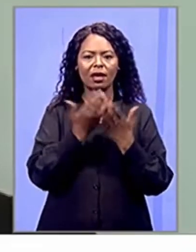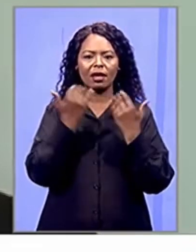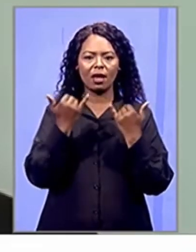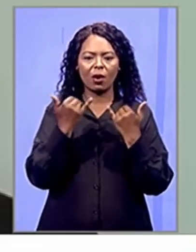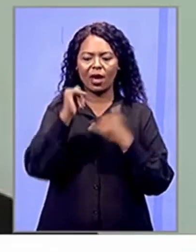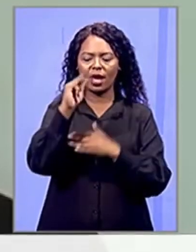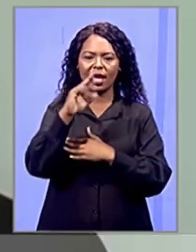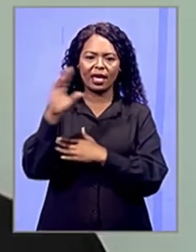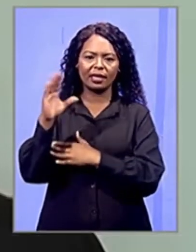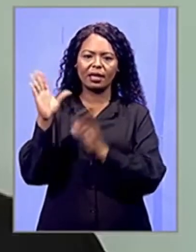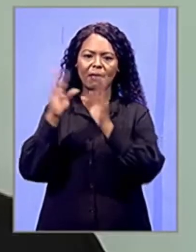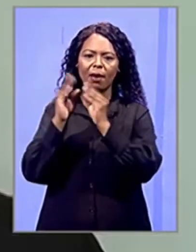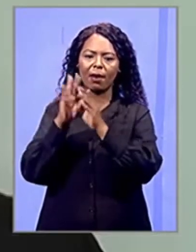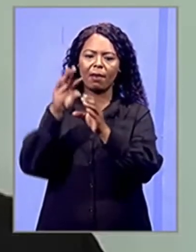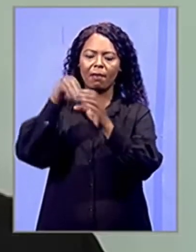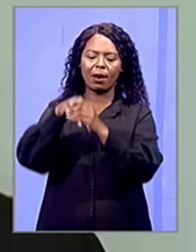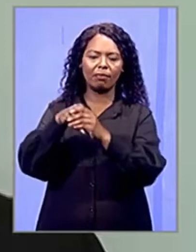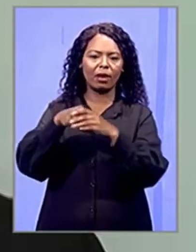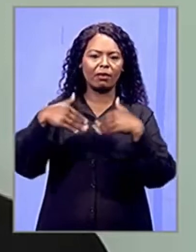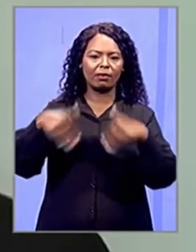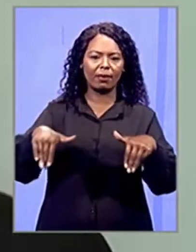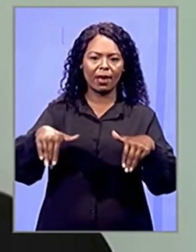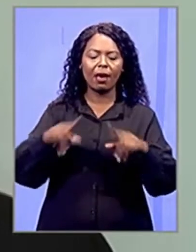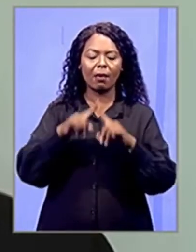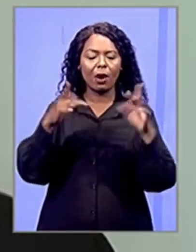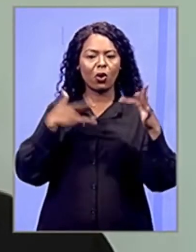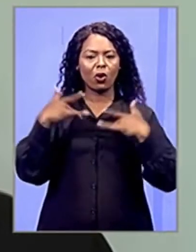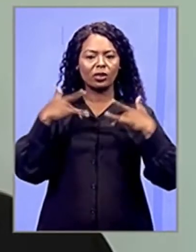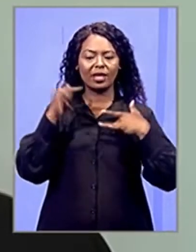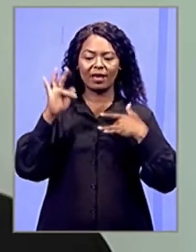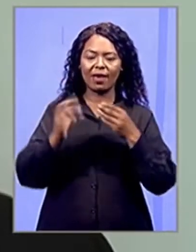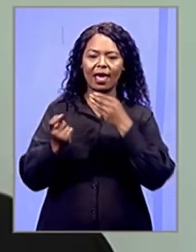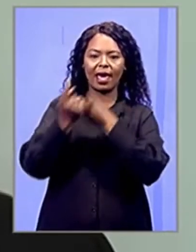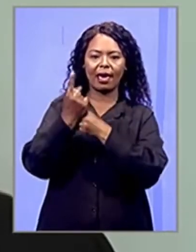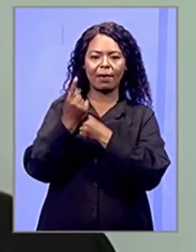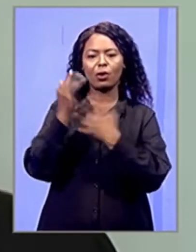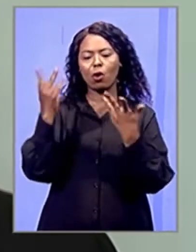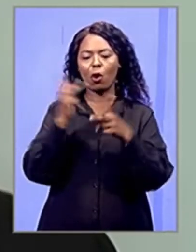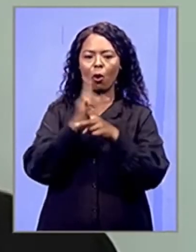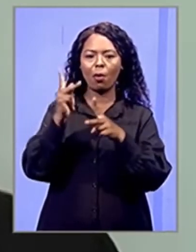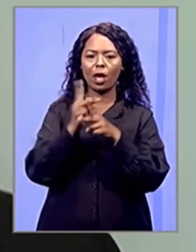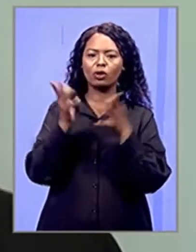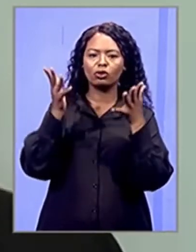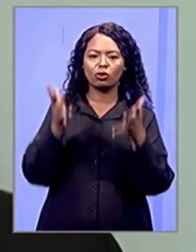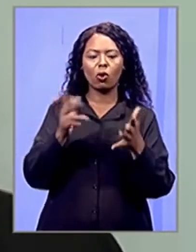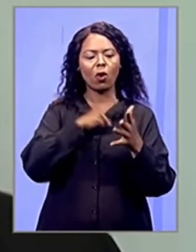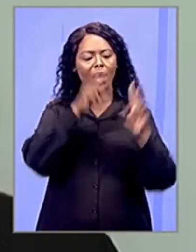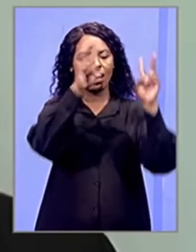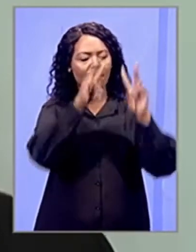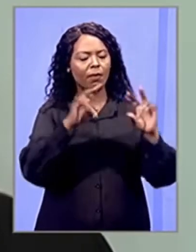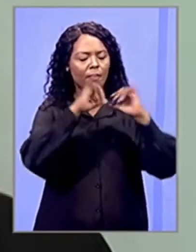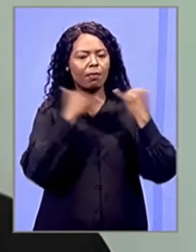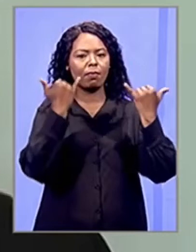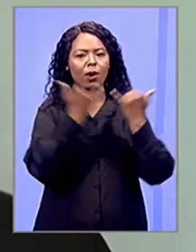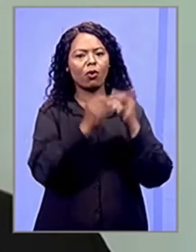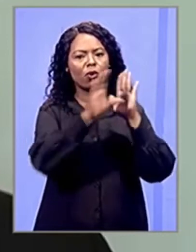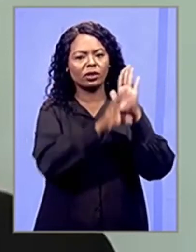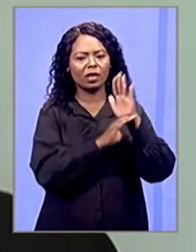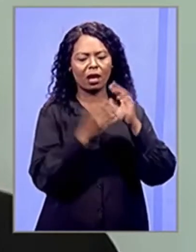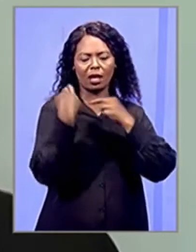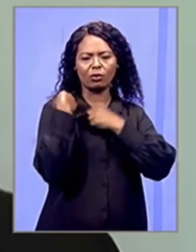parliamentary caucus. We would be extremely concerned if this did happen or if it is planned, as Eskom is constitutionally accountable